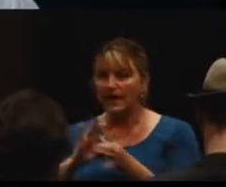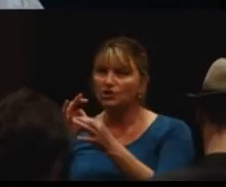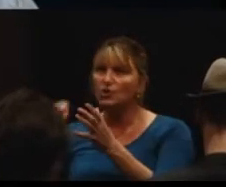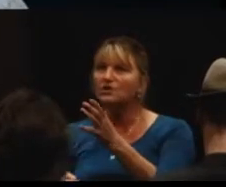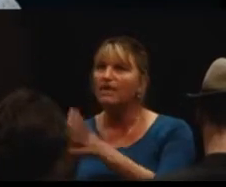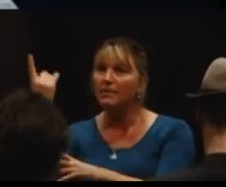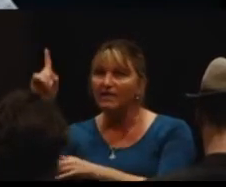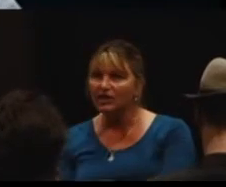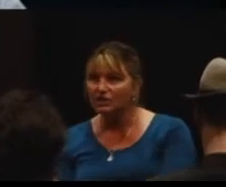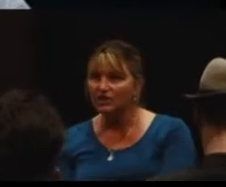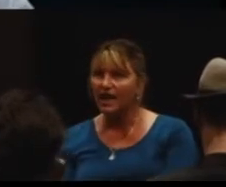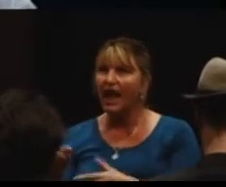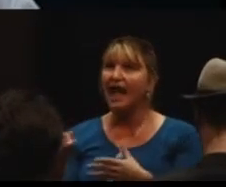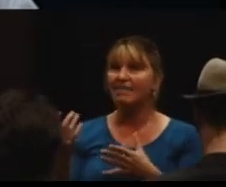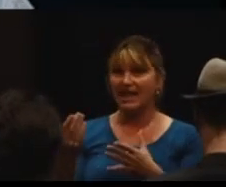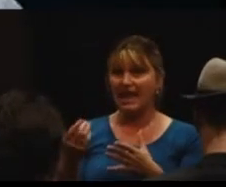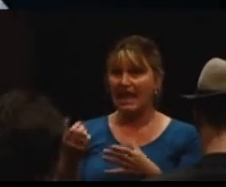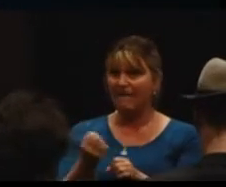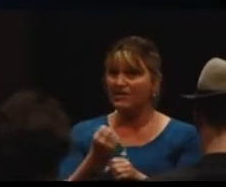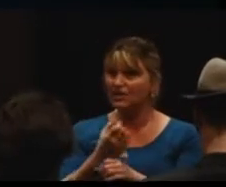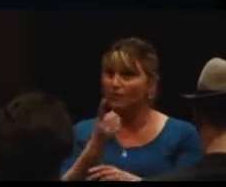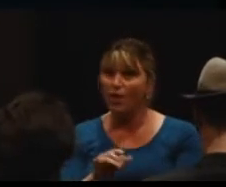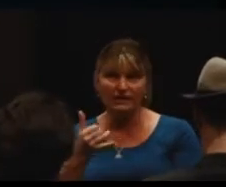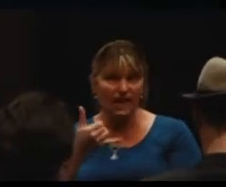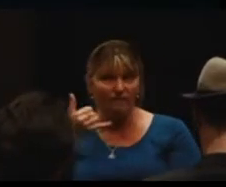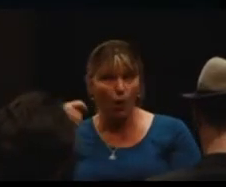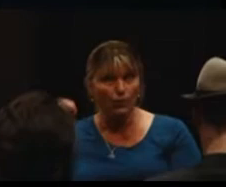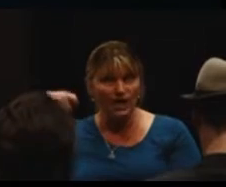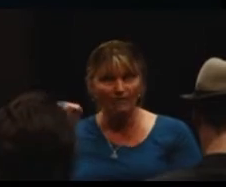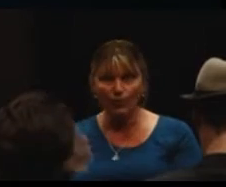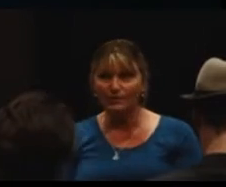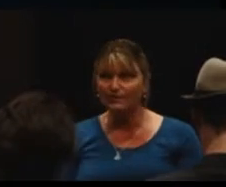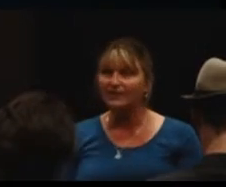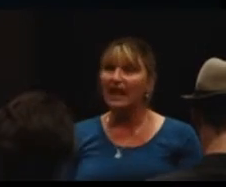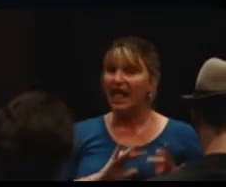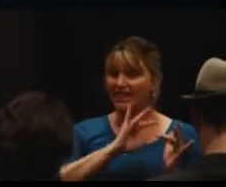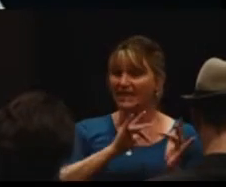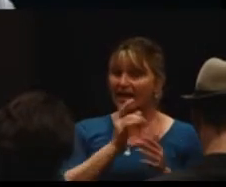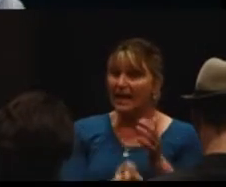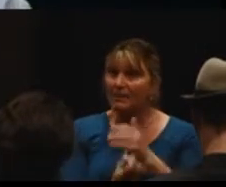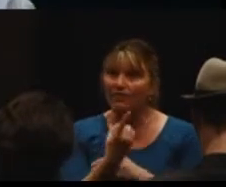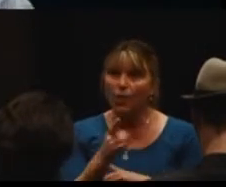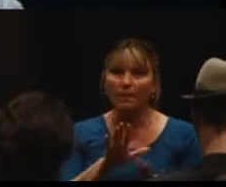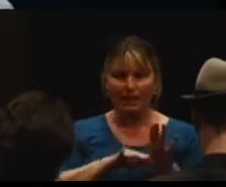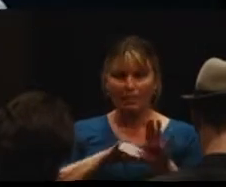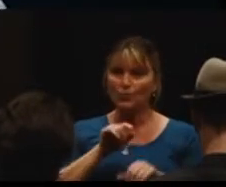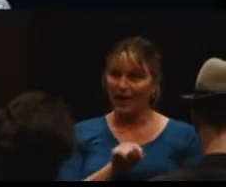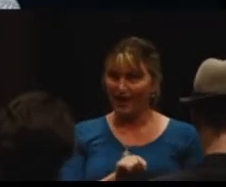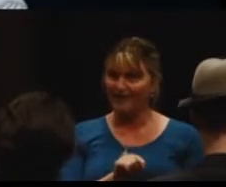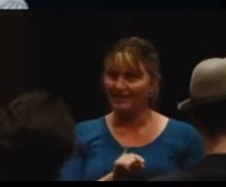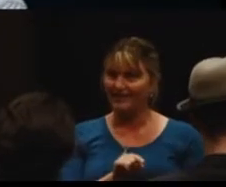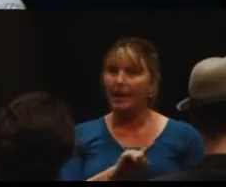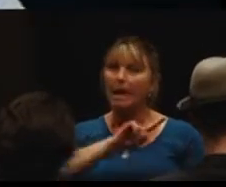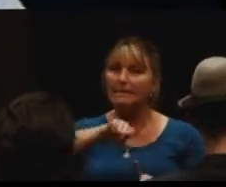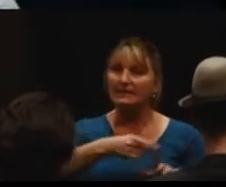development. And the invention of the telephone. With the internet, it came a lot of it due to the developments of the computer, and it's also